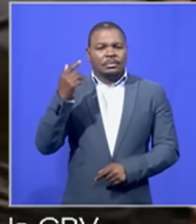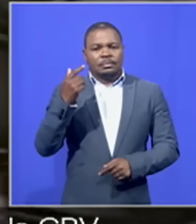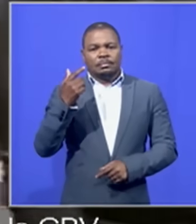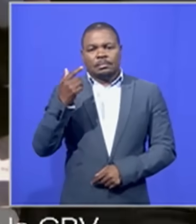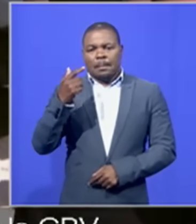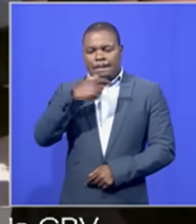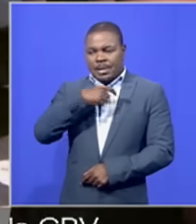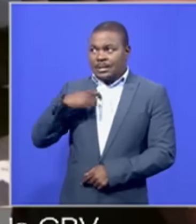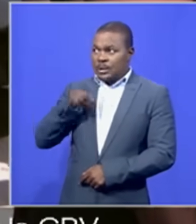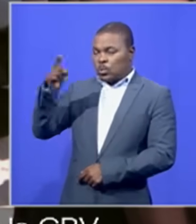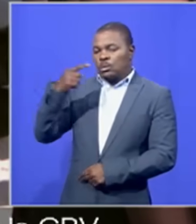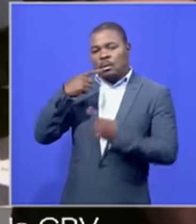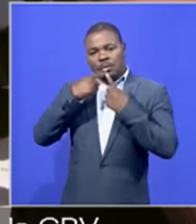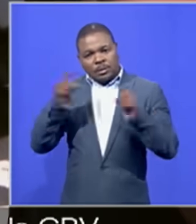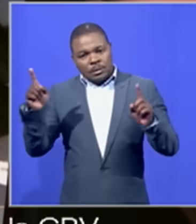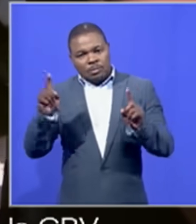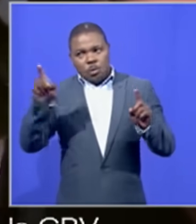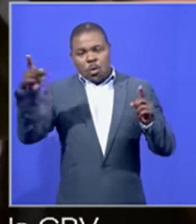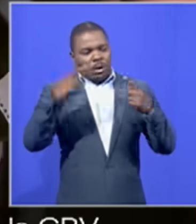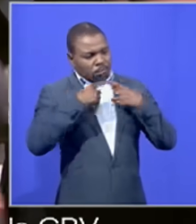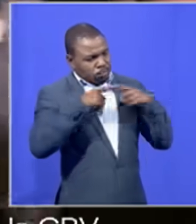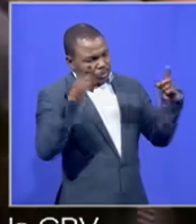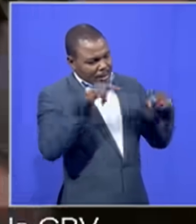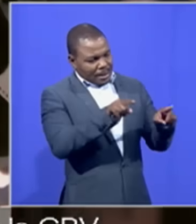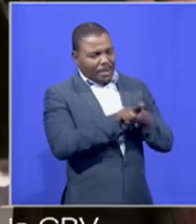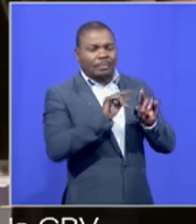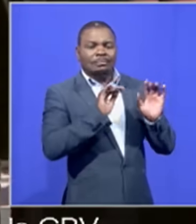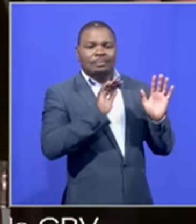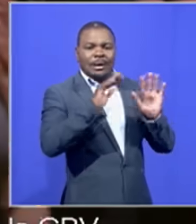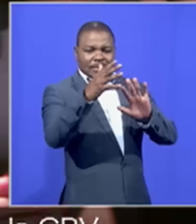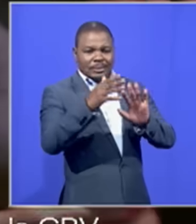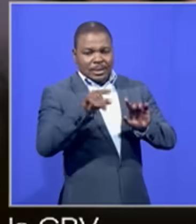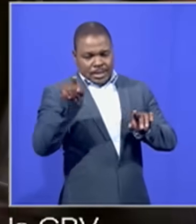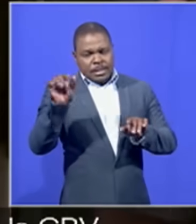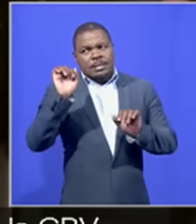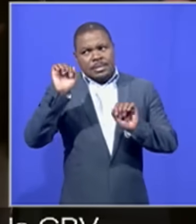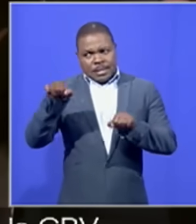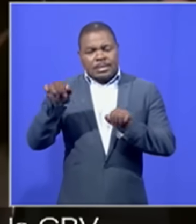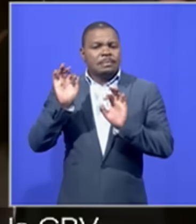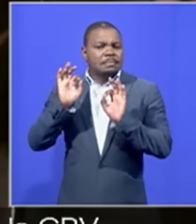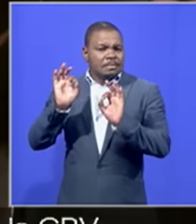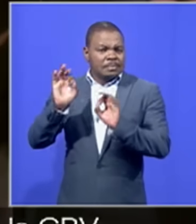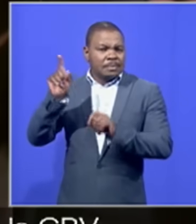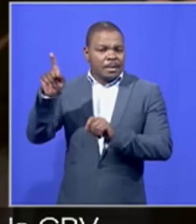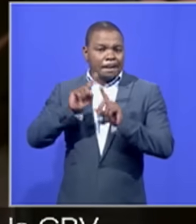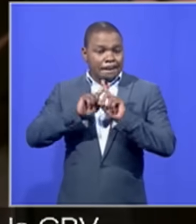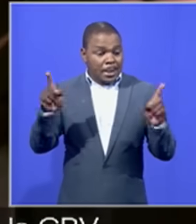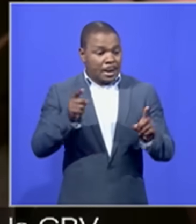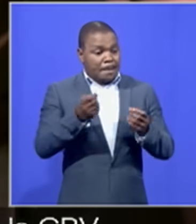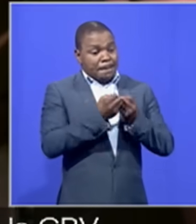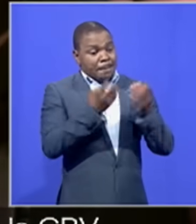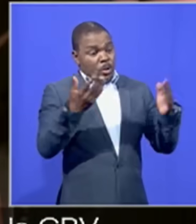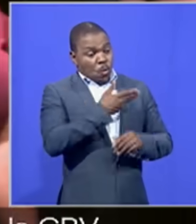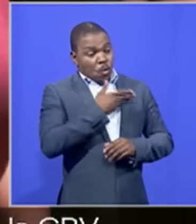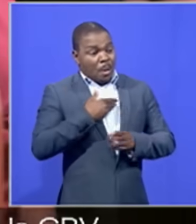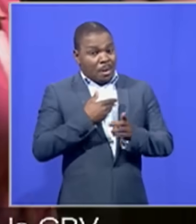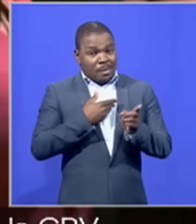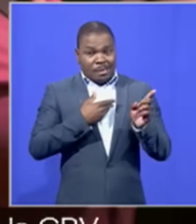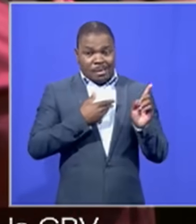by the president to say he has declared it a crisis is a move in the right direction. As much as many women here today are saying